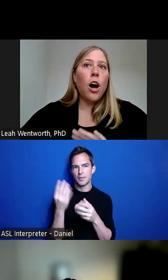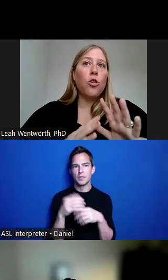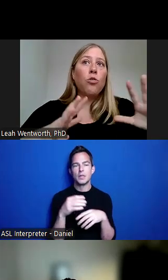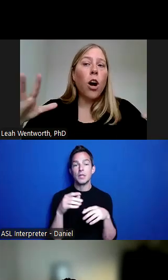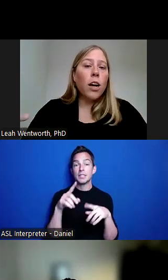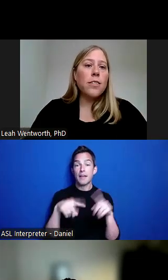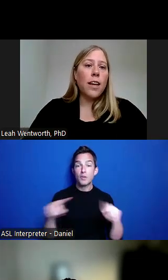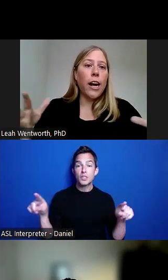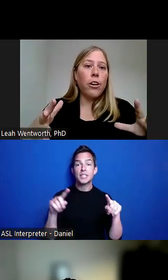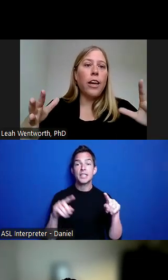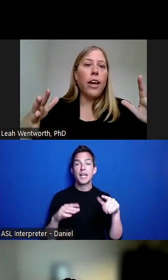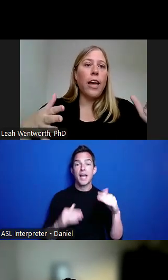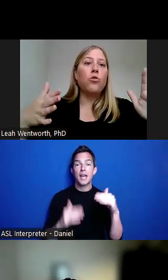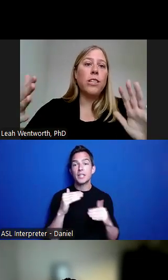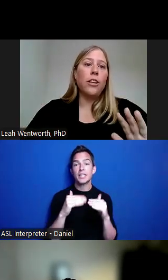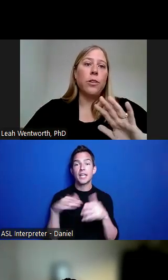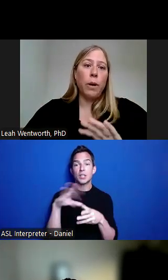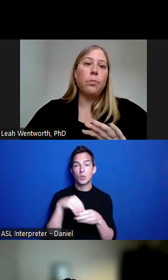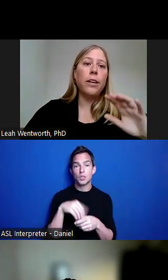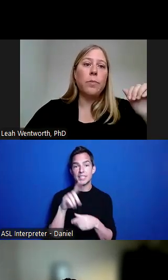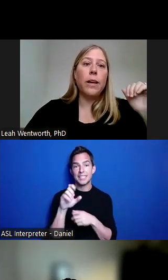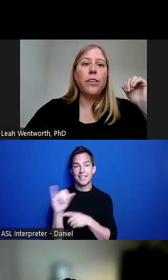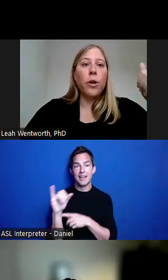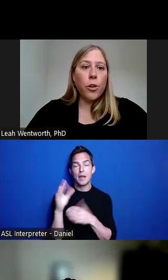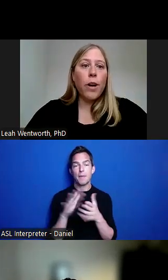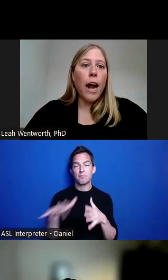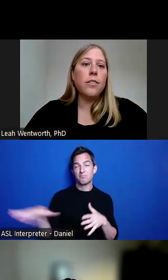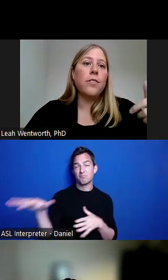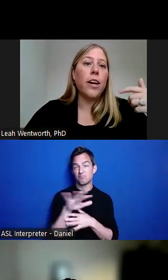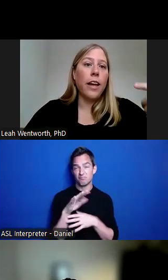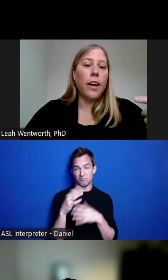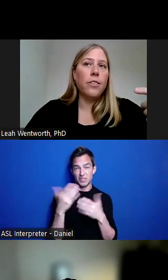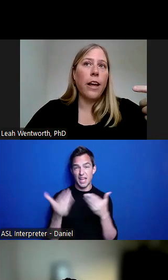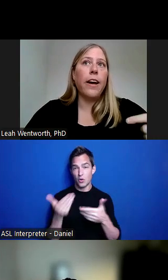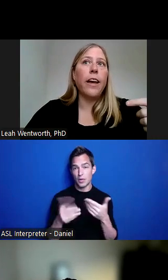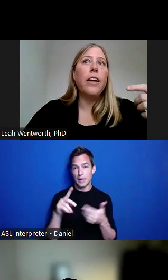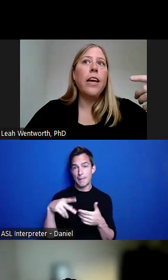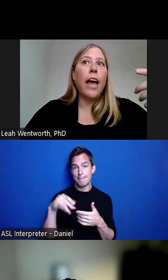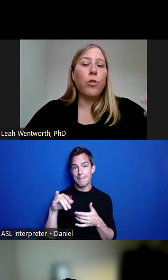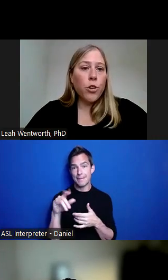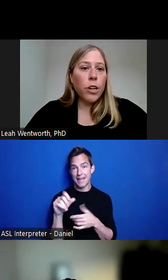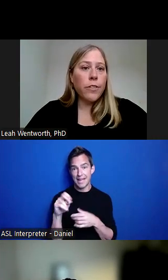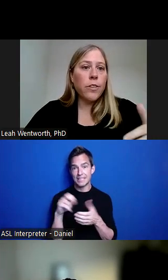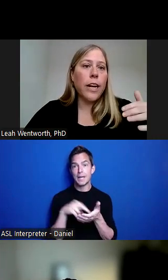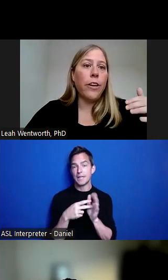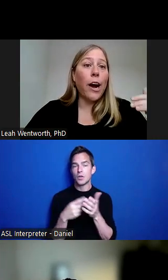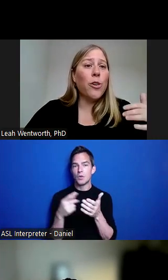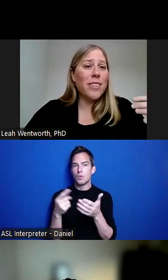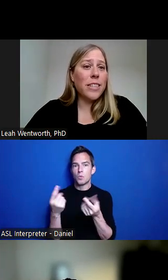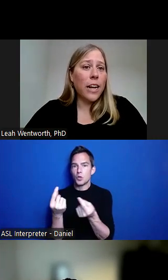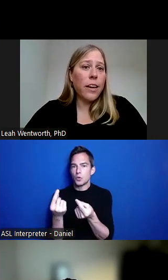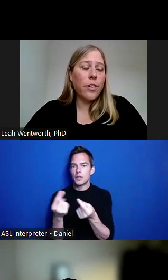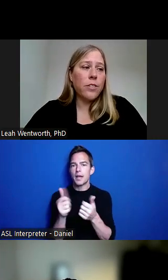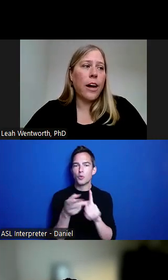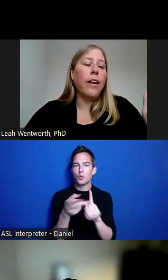inclusion across the hiring and retention pipeline. So basically, what are your practices for identifying and recruiting diverse talent? How are